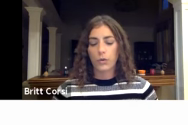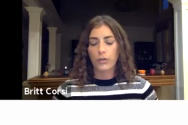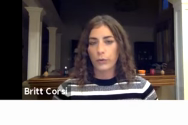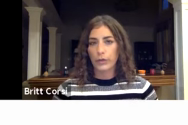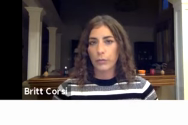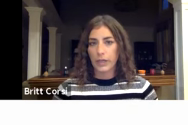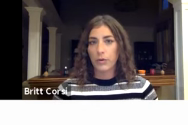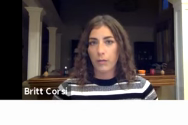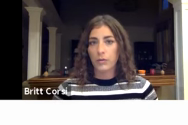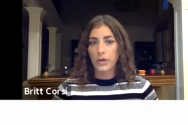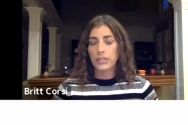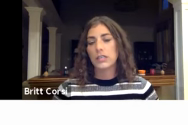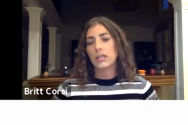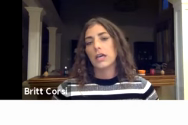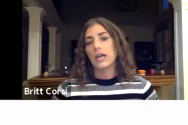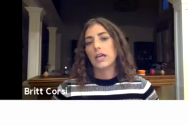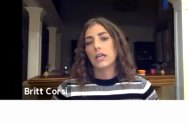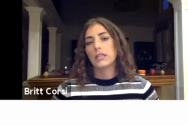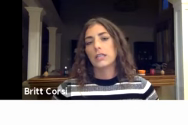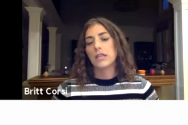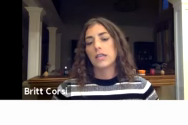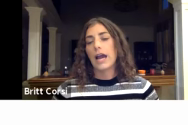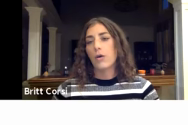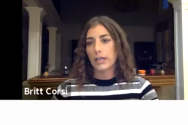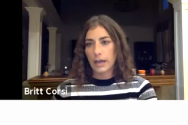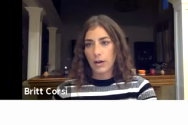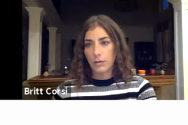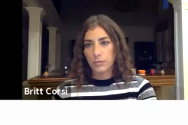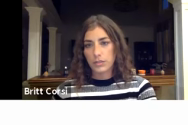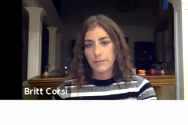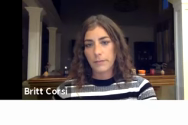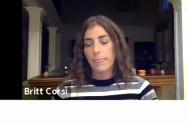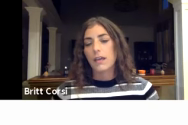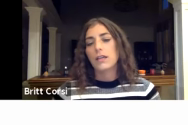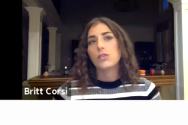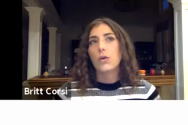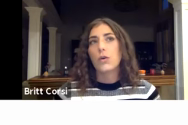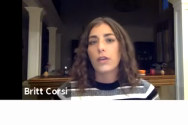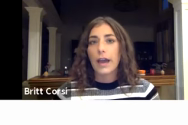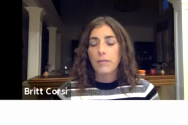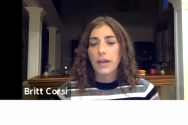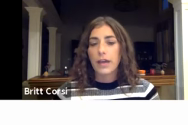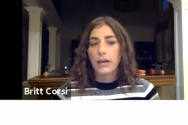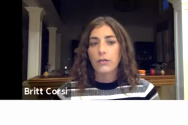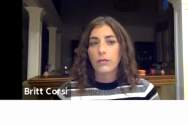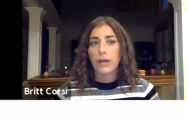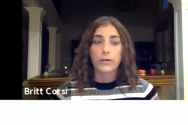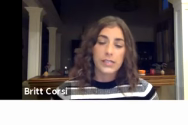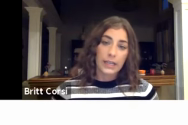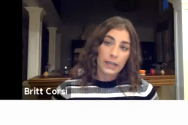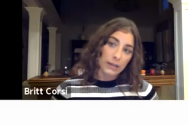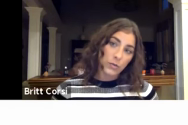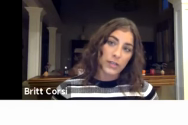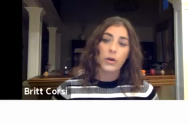after what the real big problem was and how can it help to solve it. So the gap that I